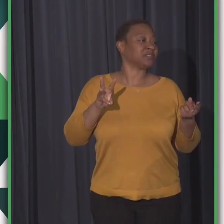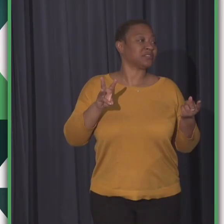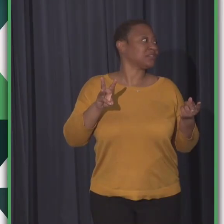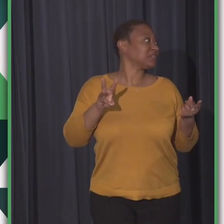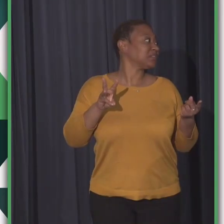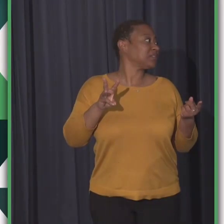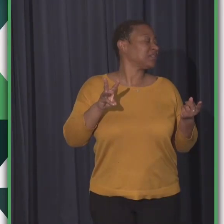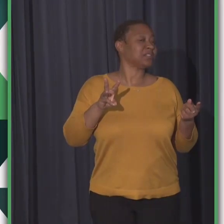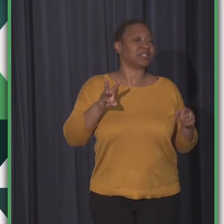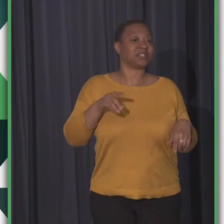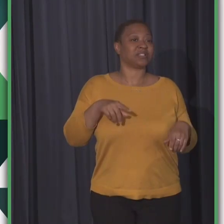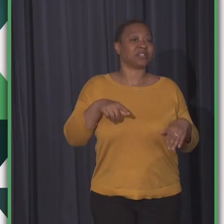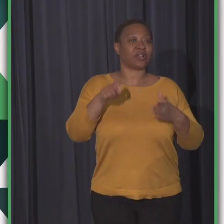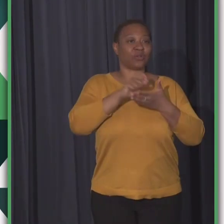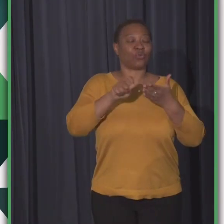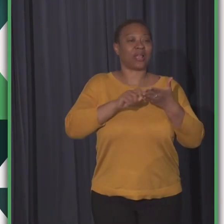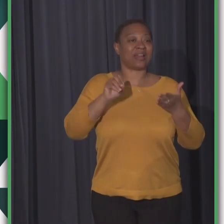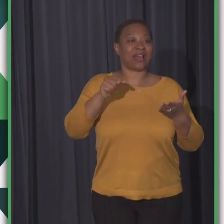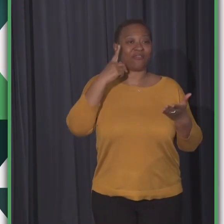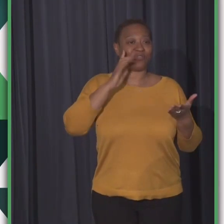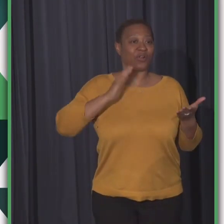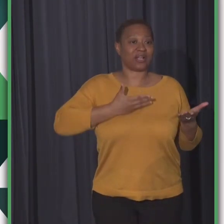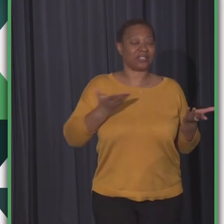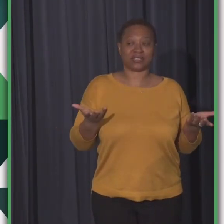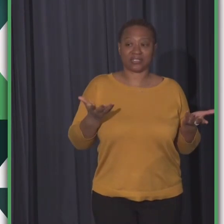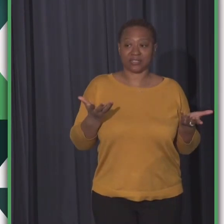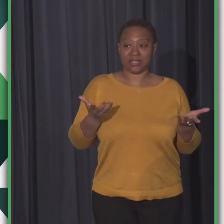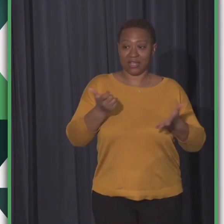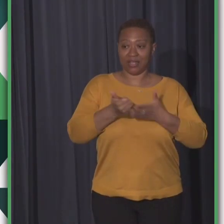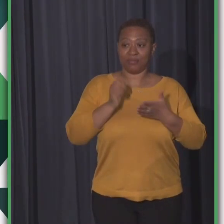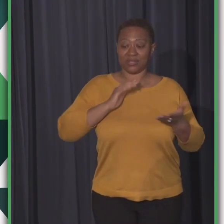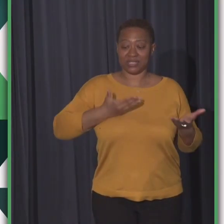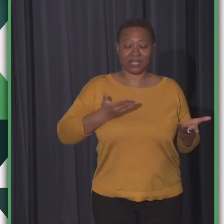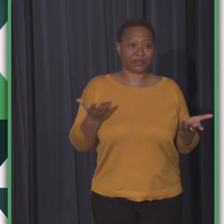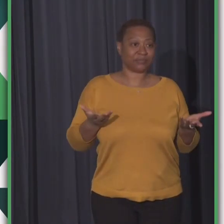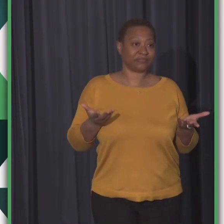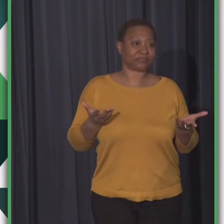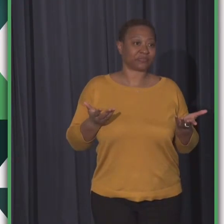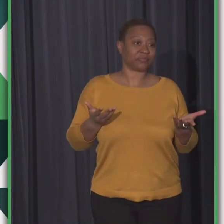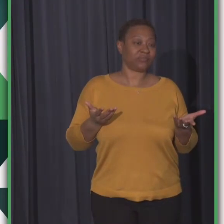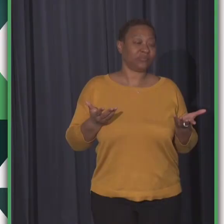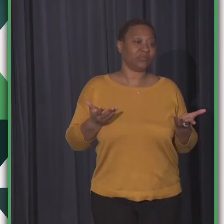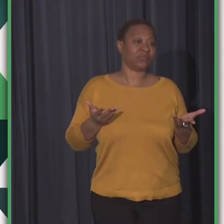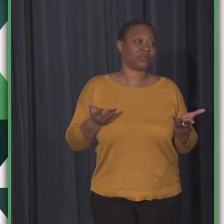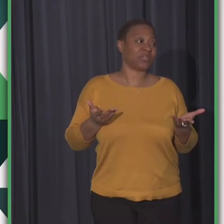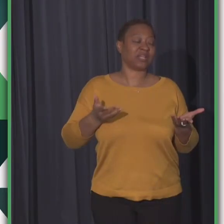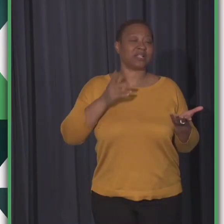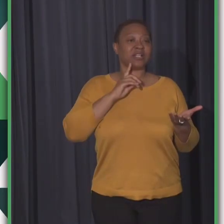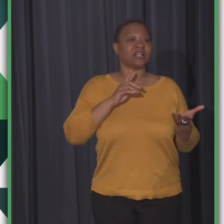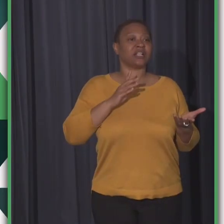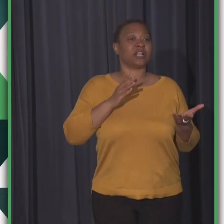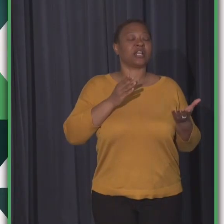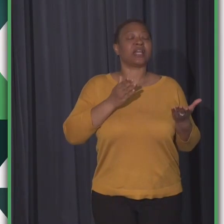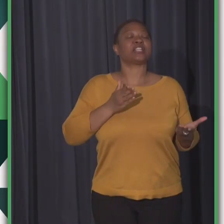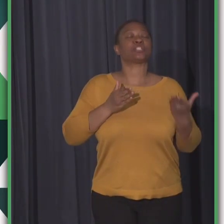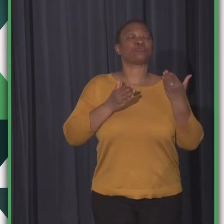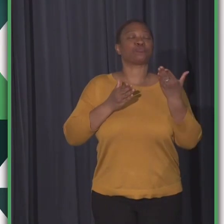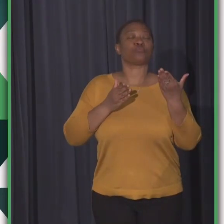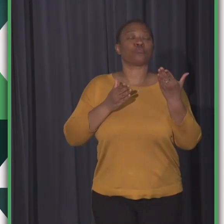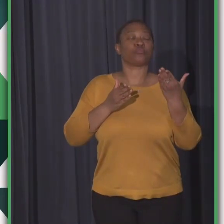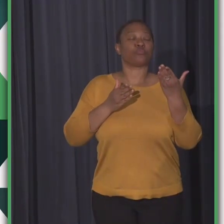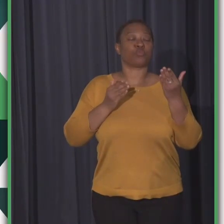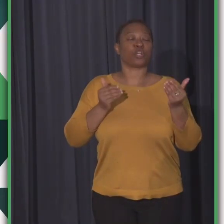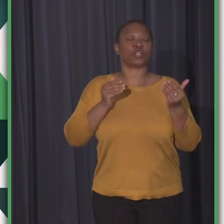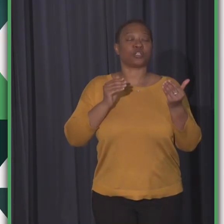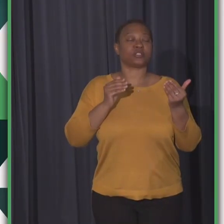help us out with it. Write this stuff out for us. You know, No second. every By week. direction, it is moved by direction of the Policy Committee.